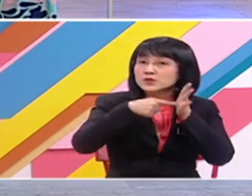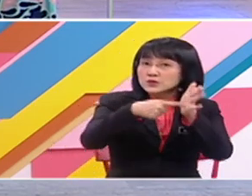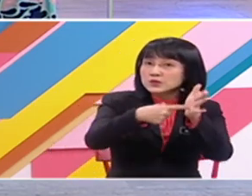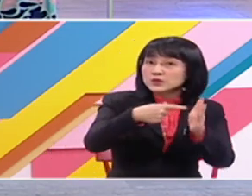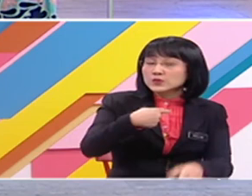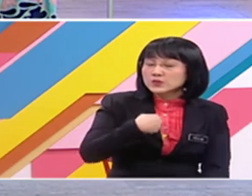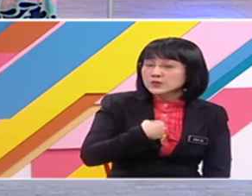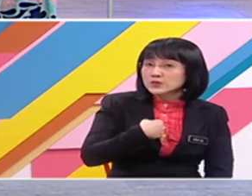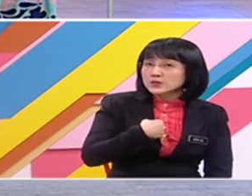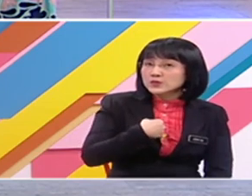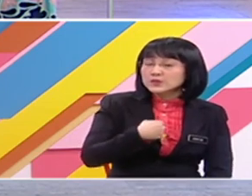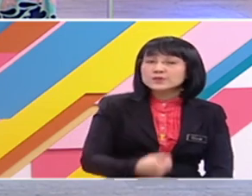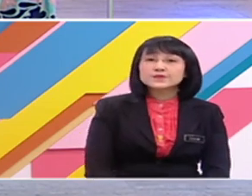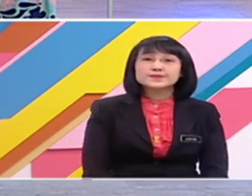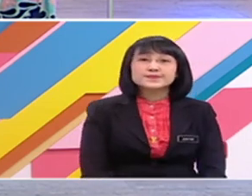the